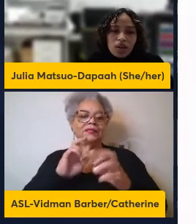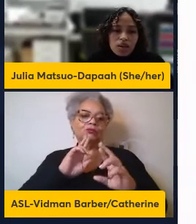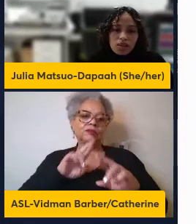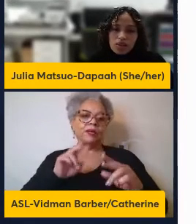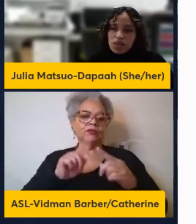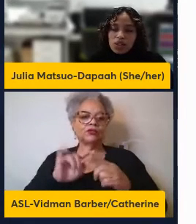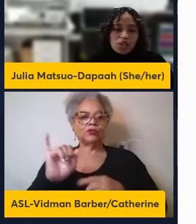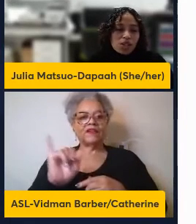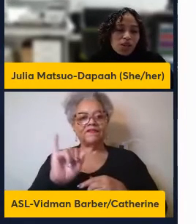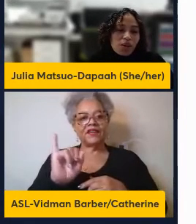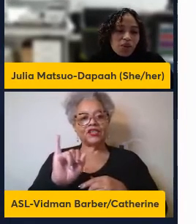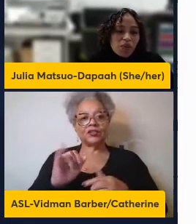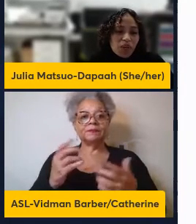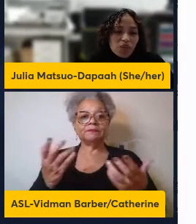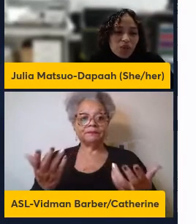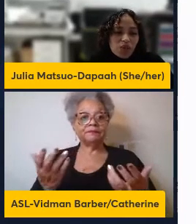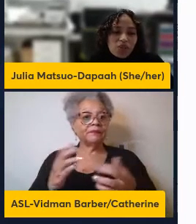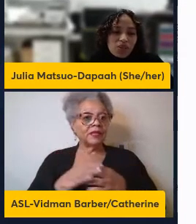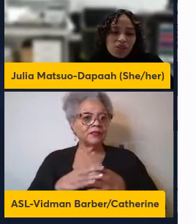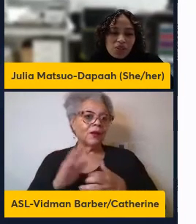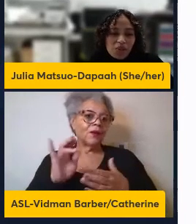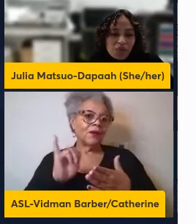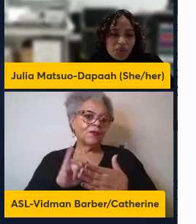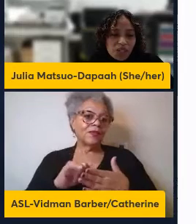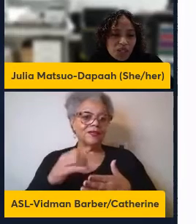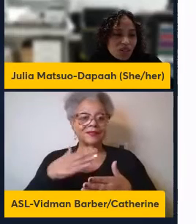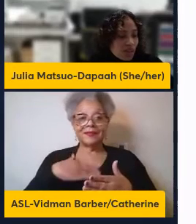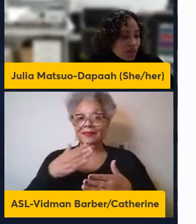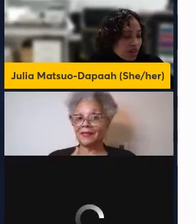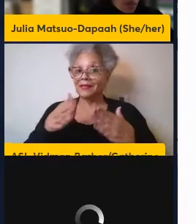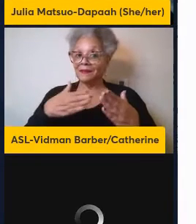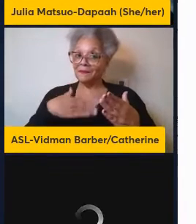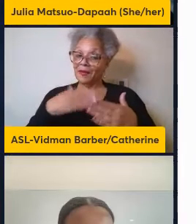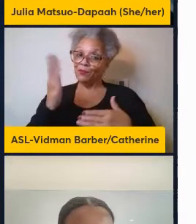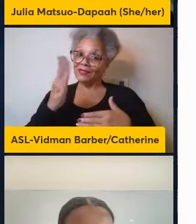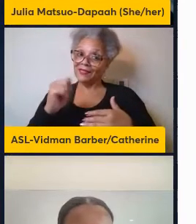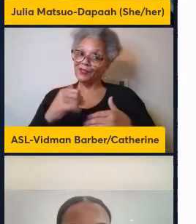Yeah. And this is the end of my talk. Thank you for listening.